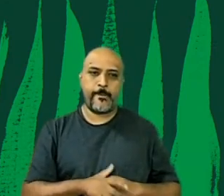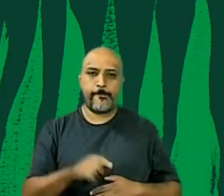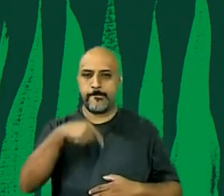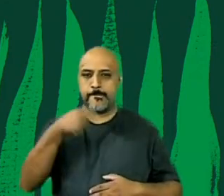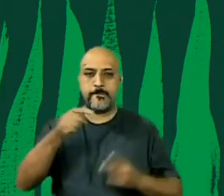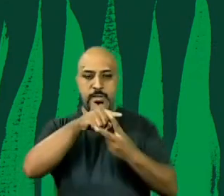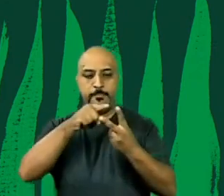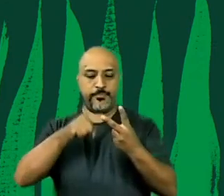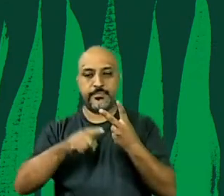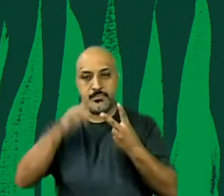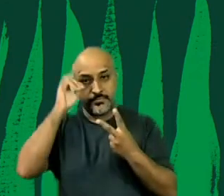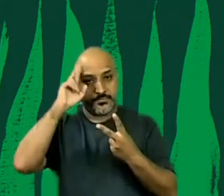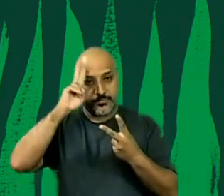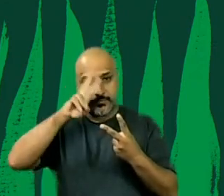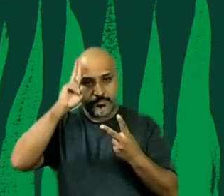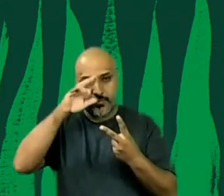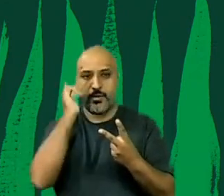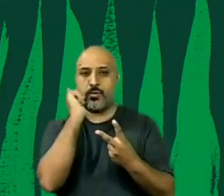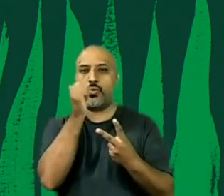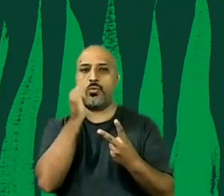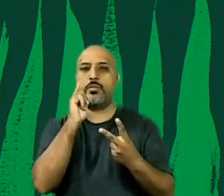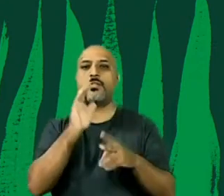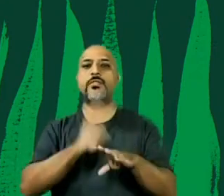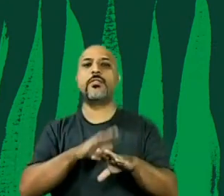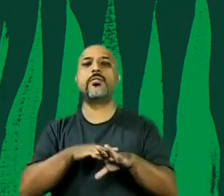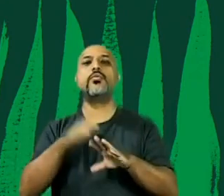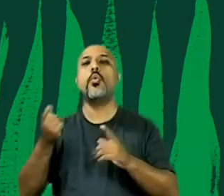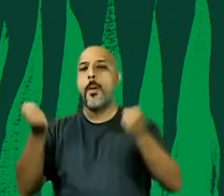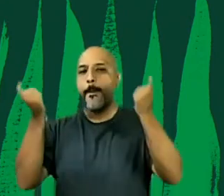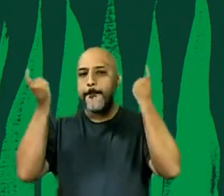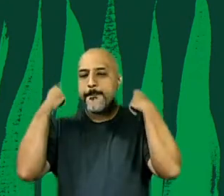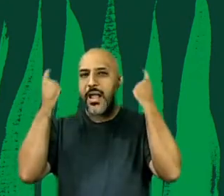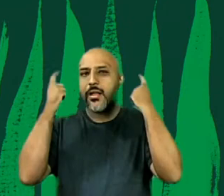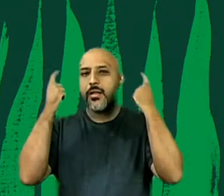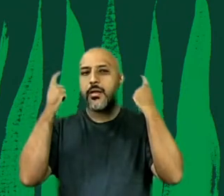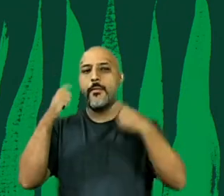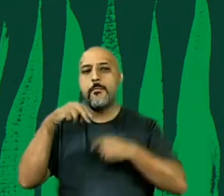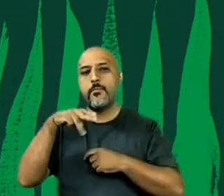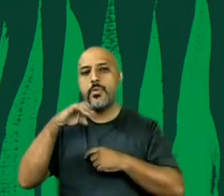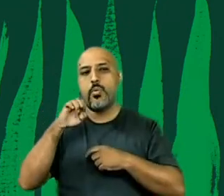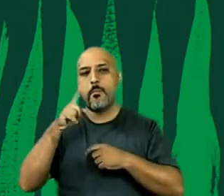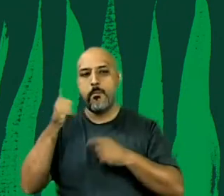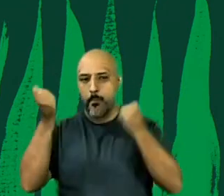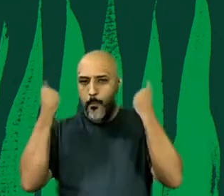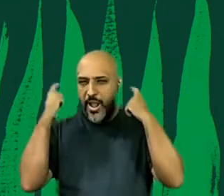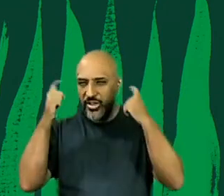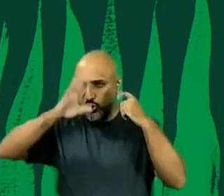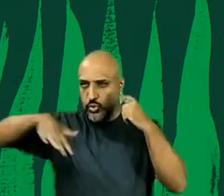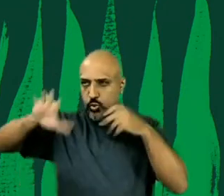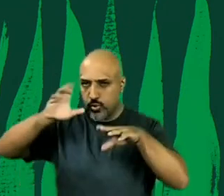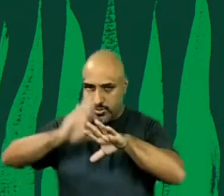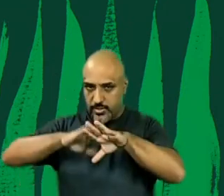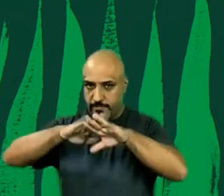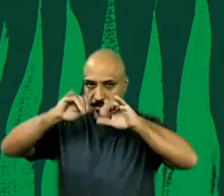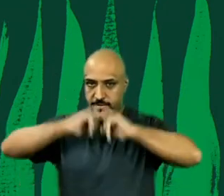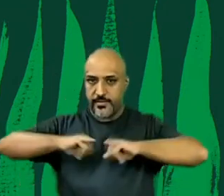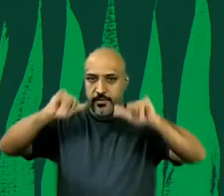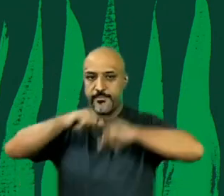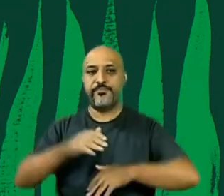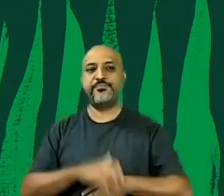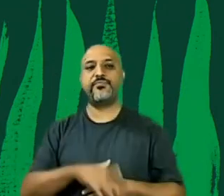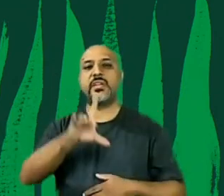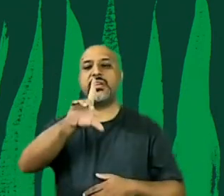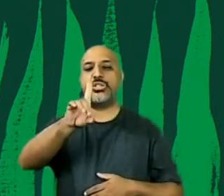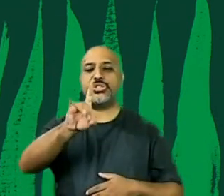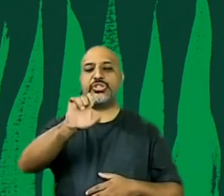And two short stories from Mexico. No, New Mexico, she says, from New Mexico, a publishing house in New